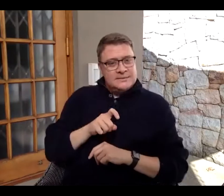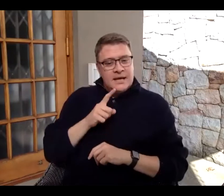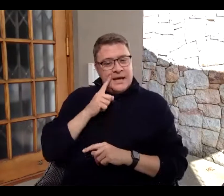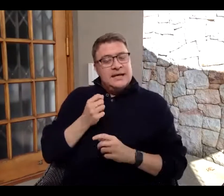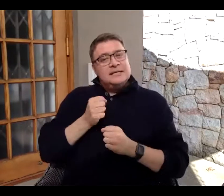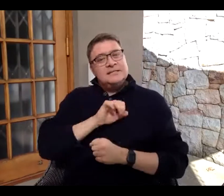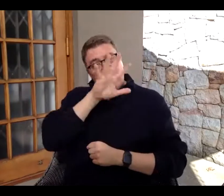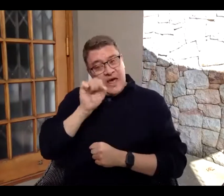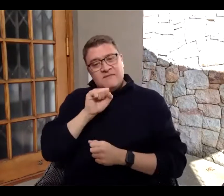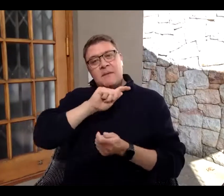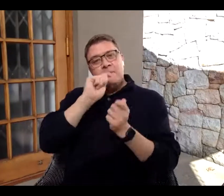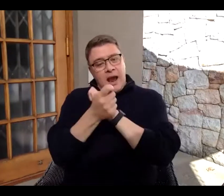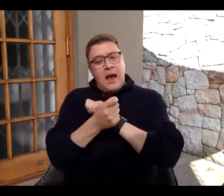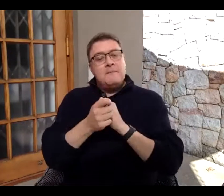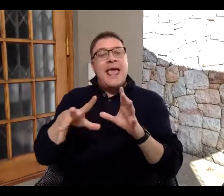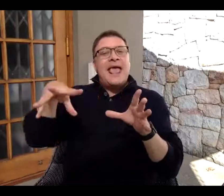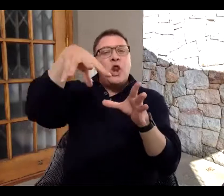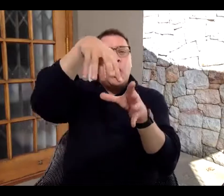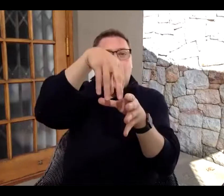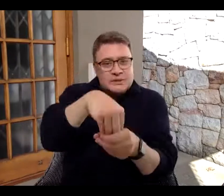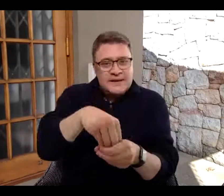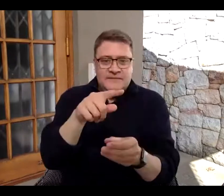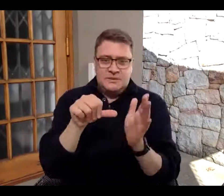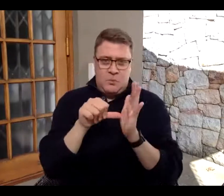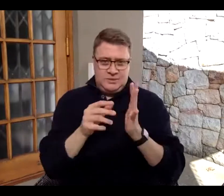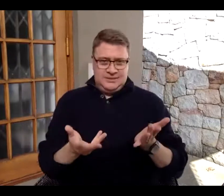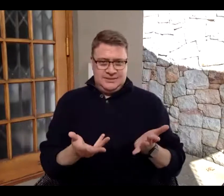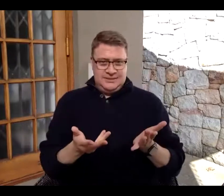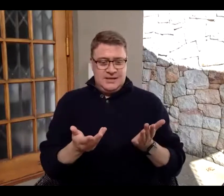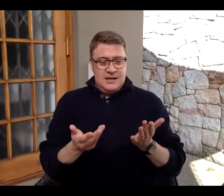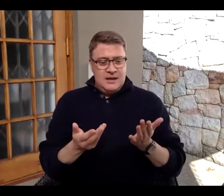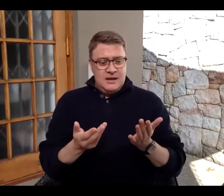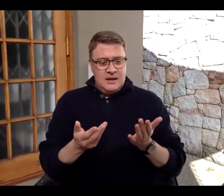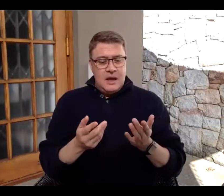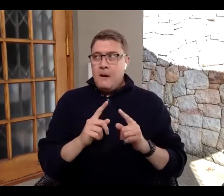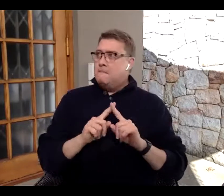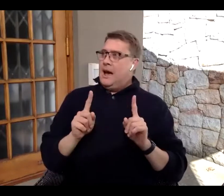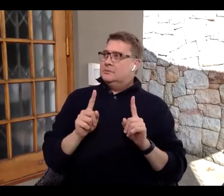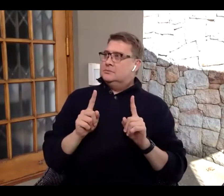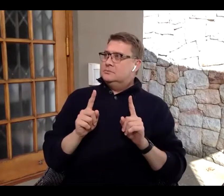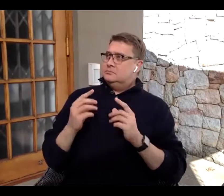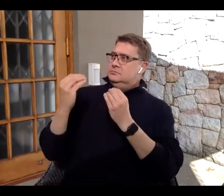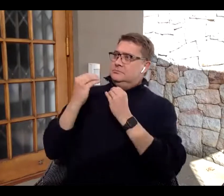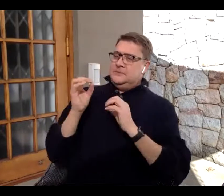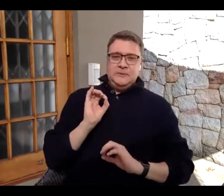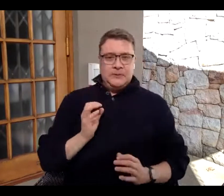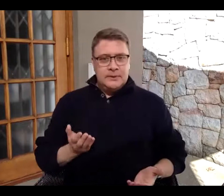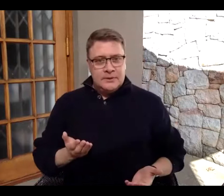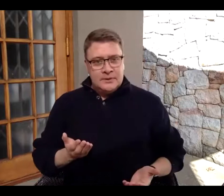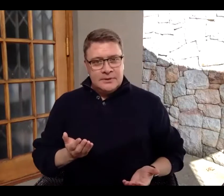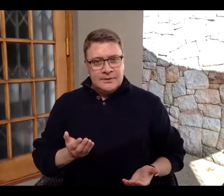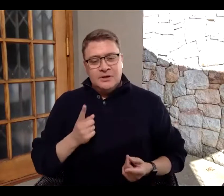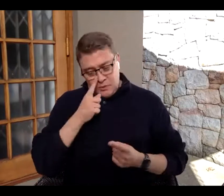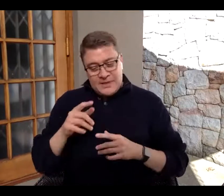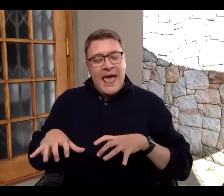be inclusive in classrooms and also in working spaces, but we're not actually putting that into action. So